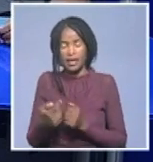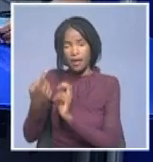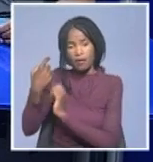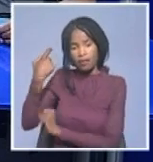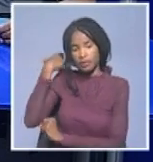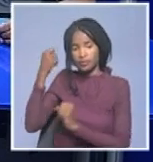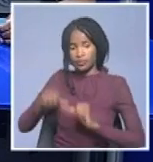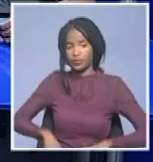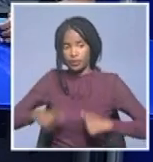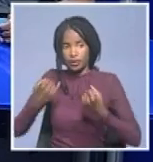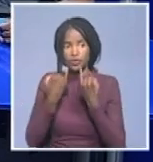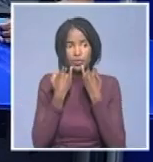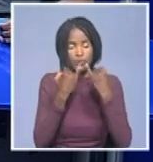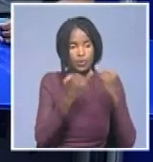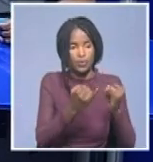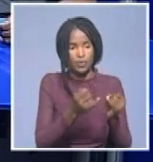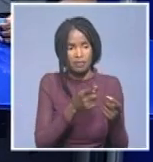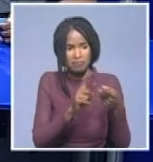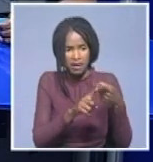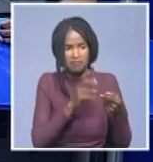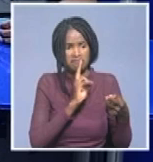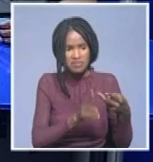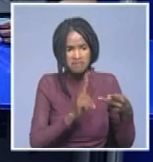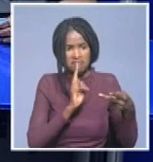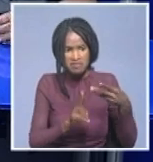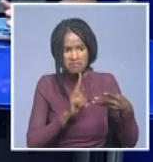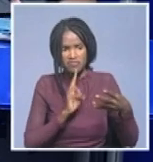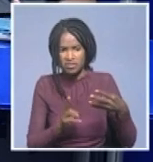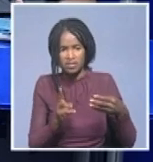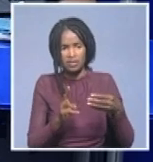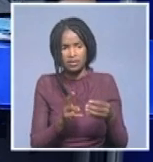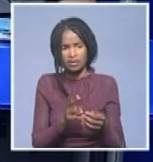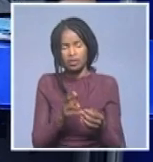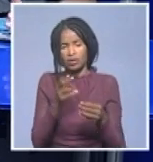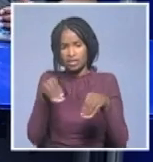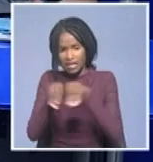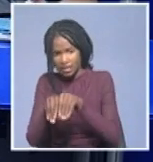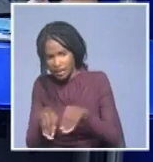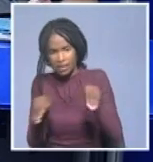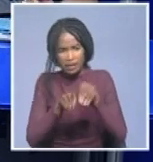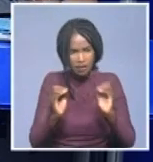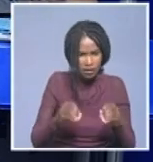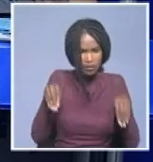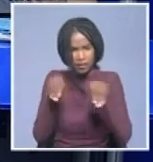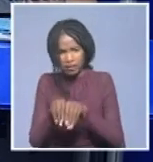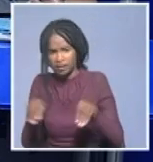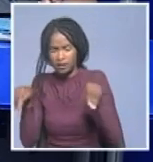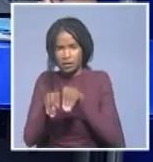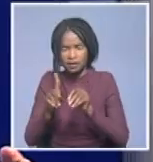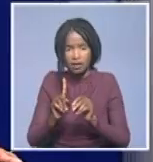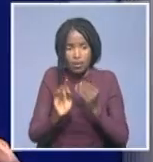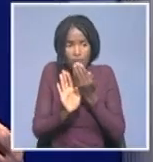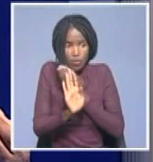issued a statement to the Namibian public to tell them exactly what they need to